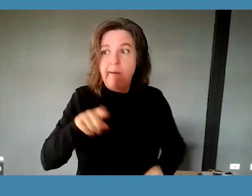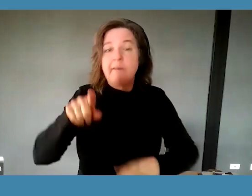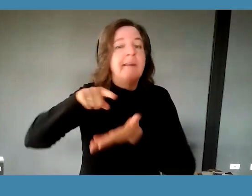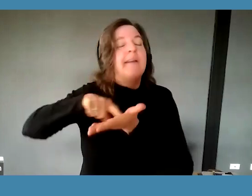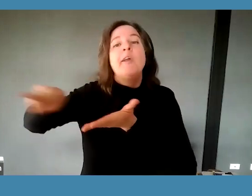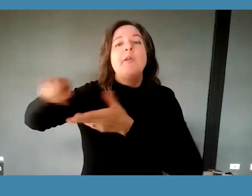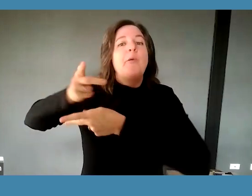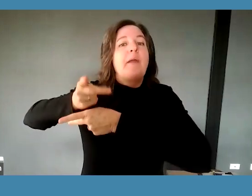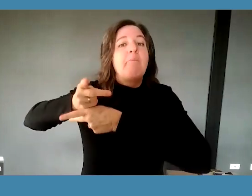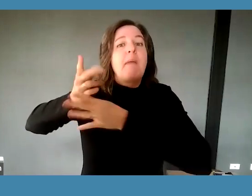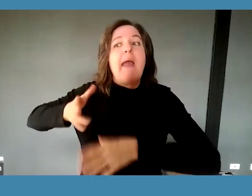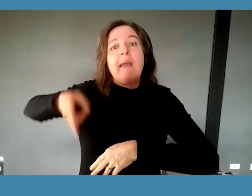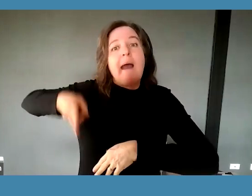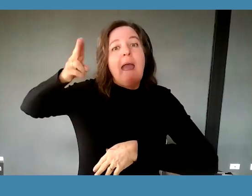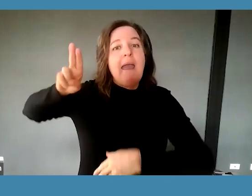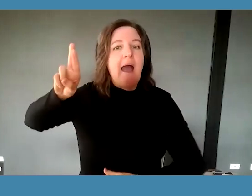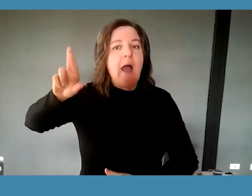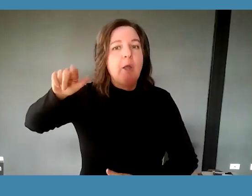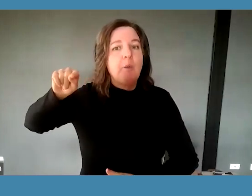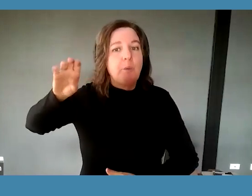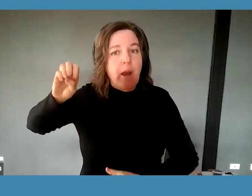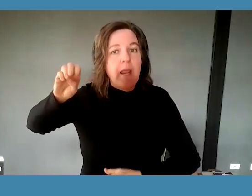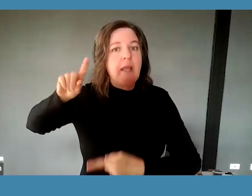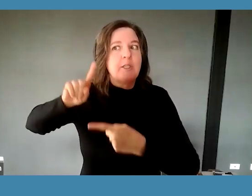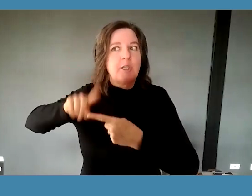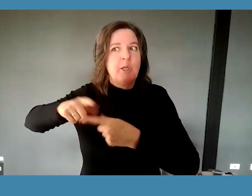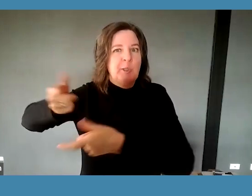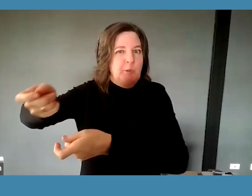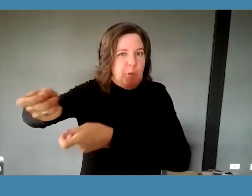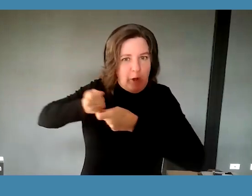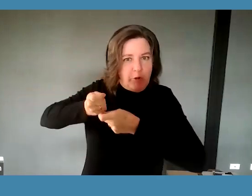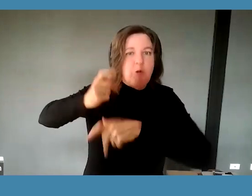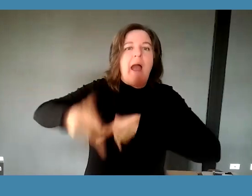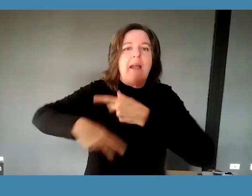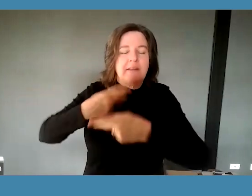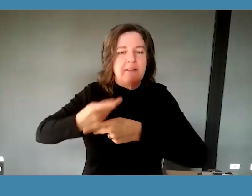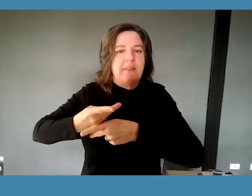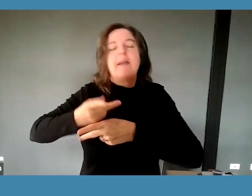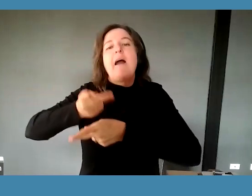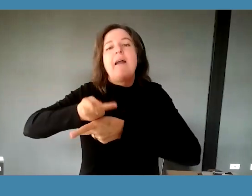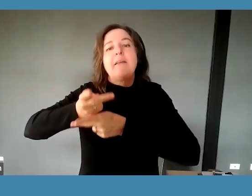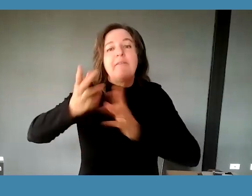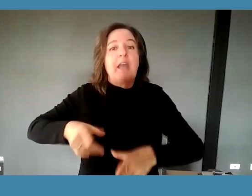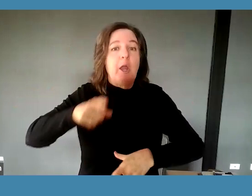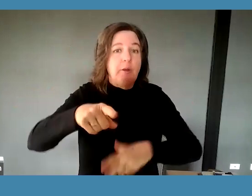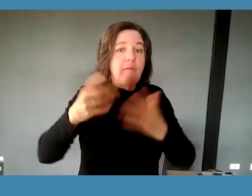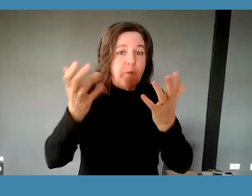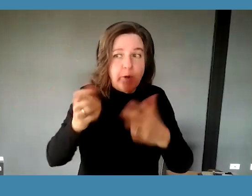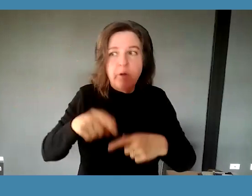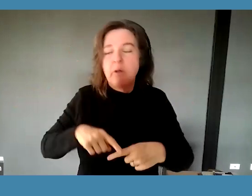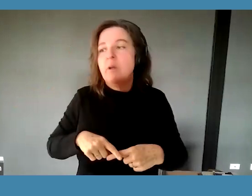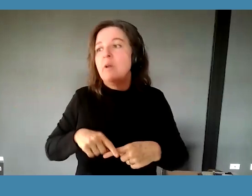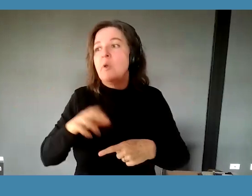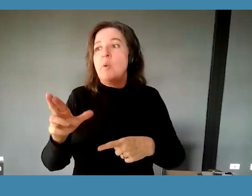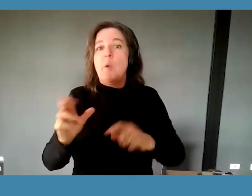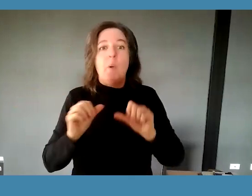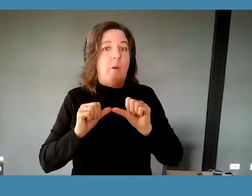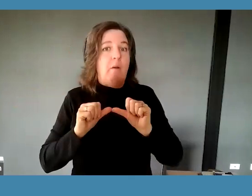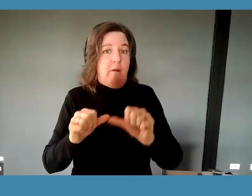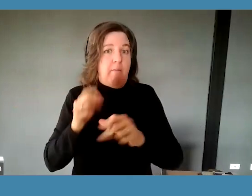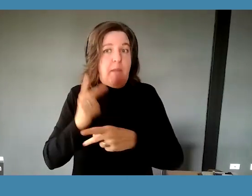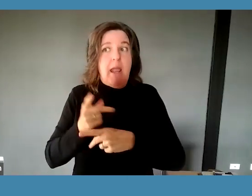to be able to attract the kind of caregivers you want, or maintain them if they're looking at options with higher